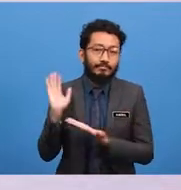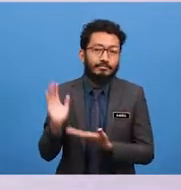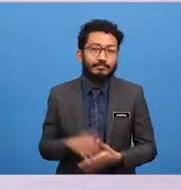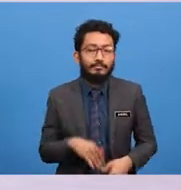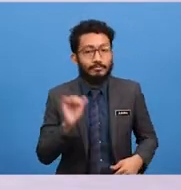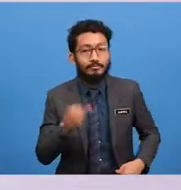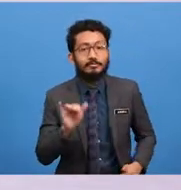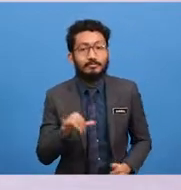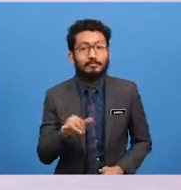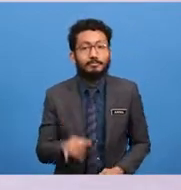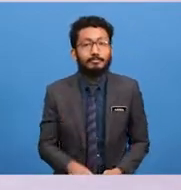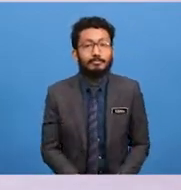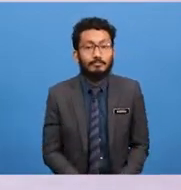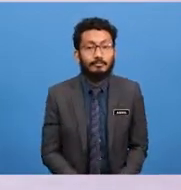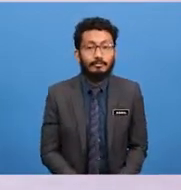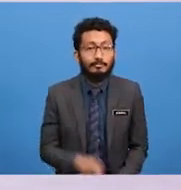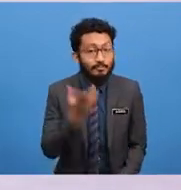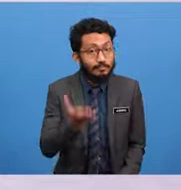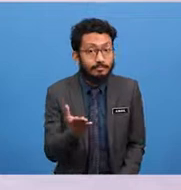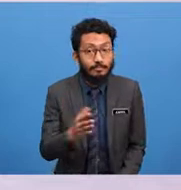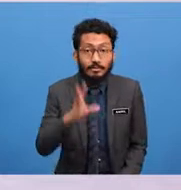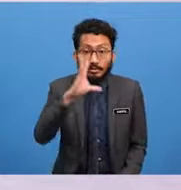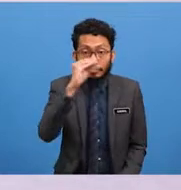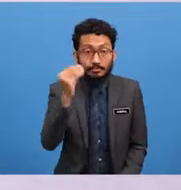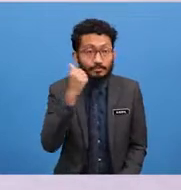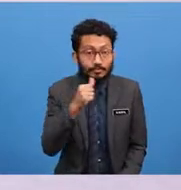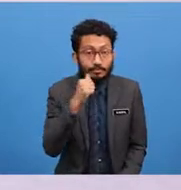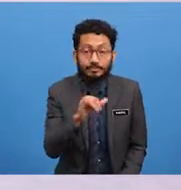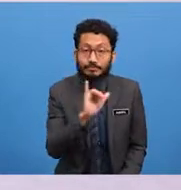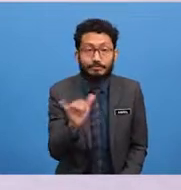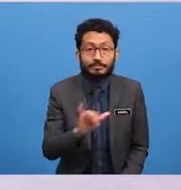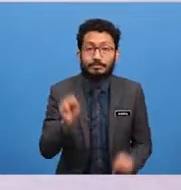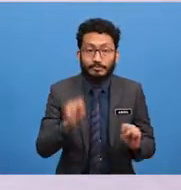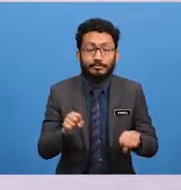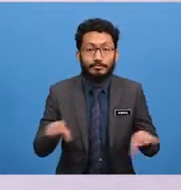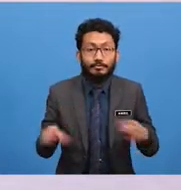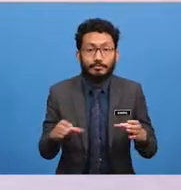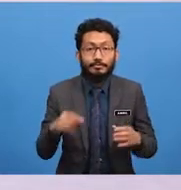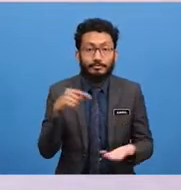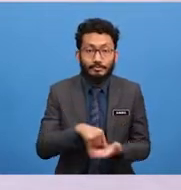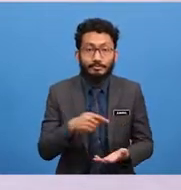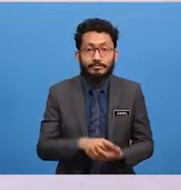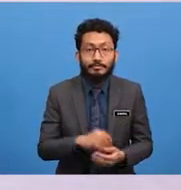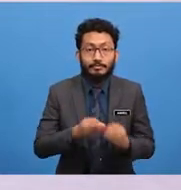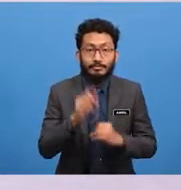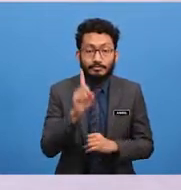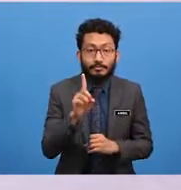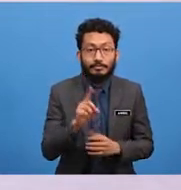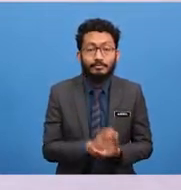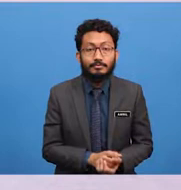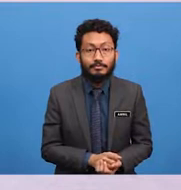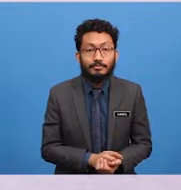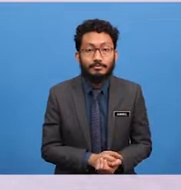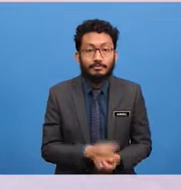Yes, even you boys and girls also can do it. For number one, it's